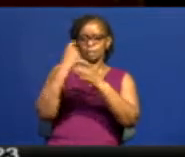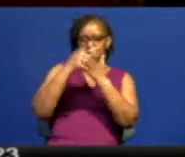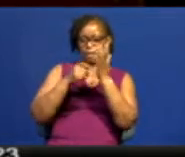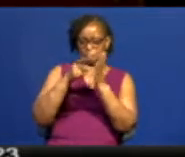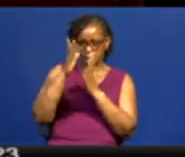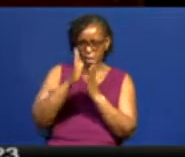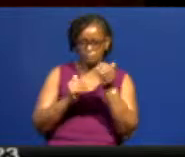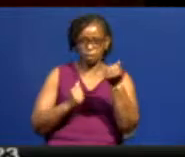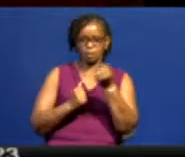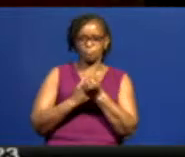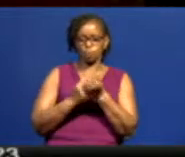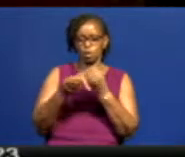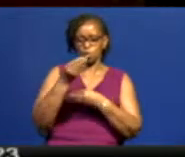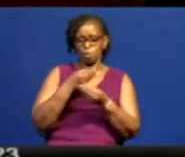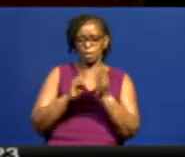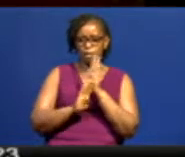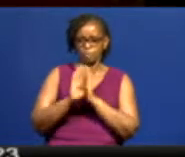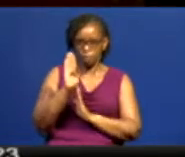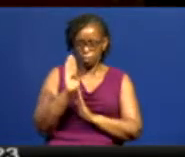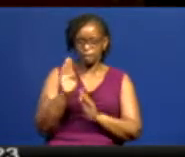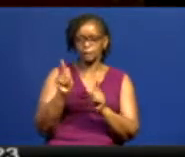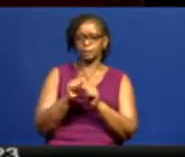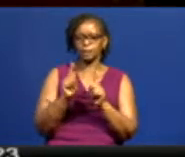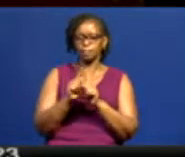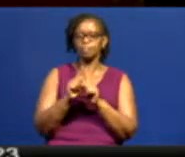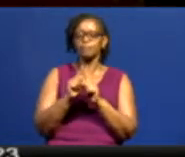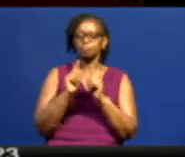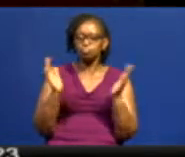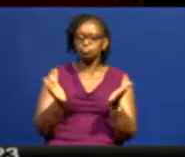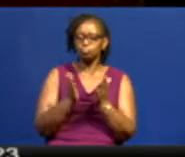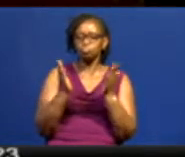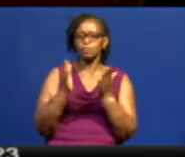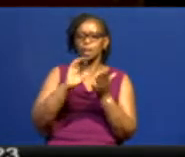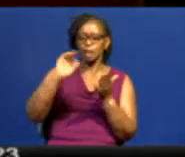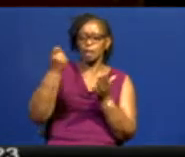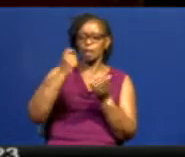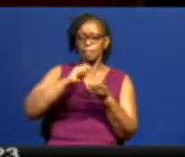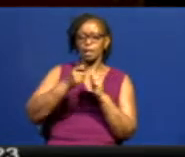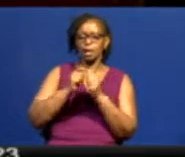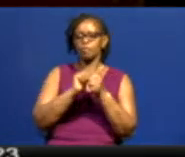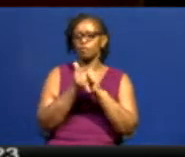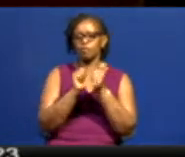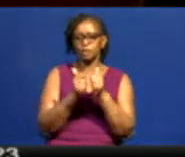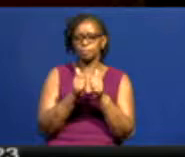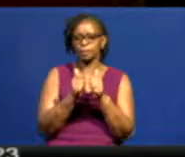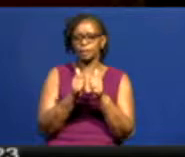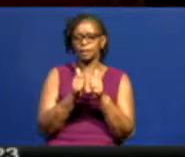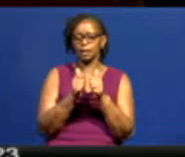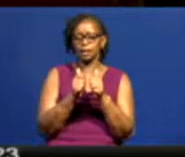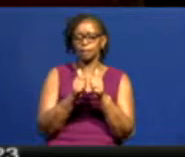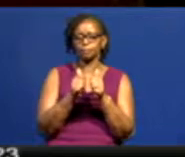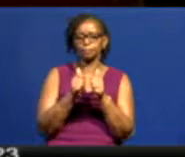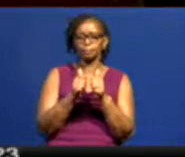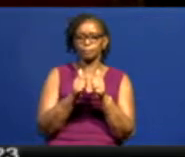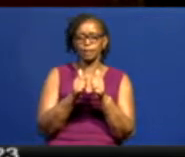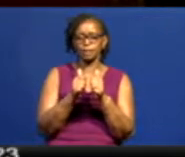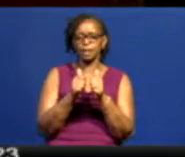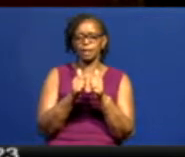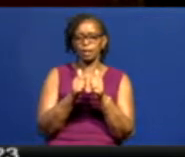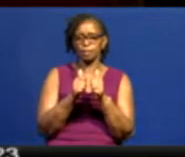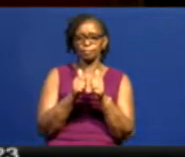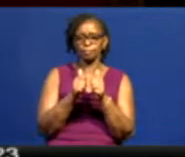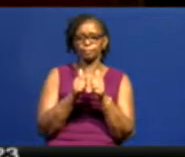support economic development, and enhance the country's competitive edge, promote economic diversification, guarantee value for money and business,